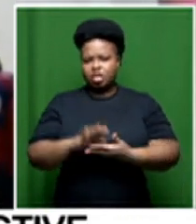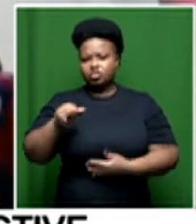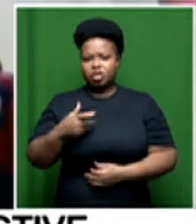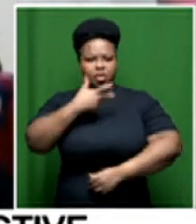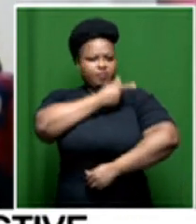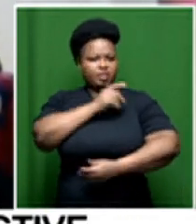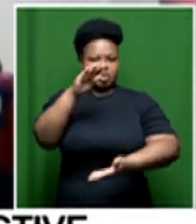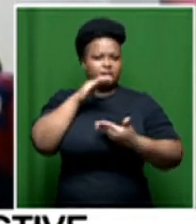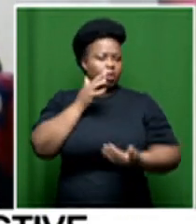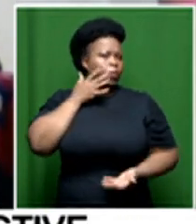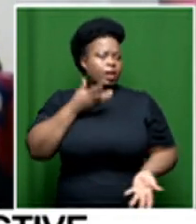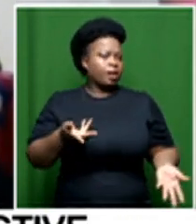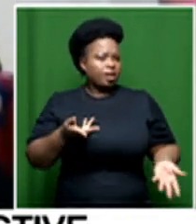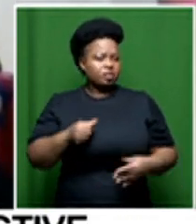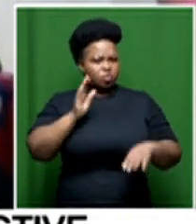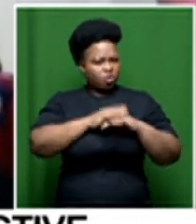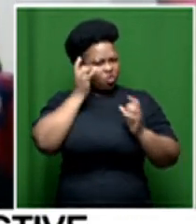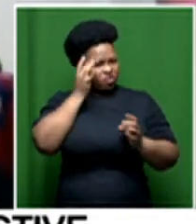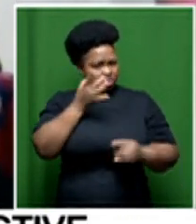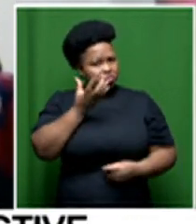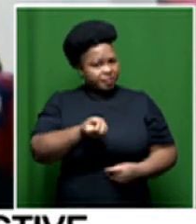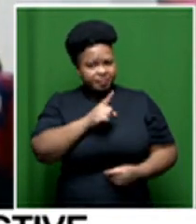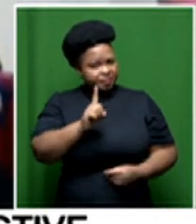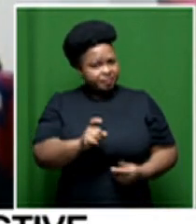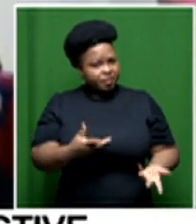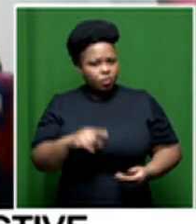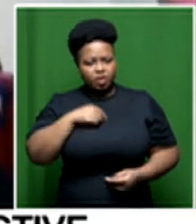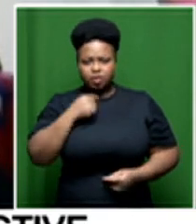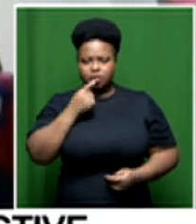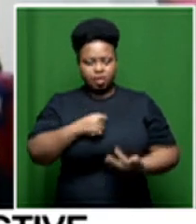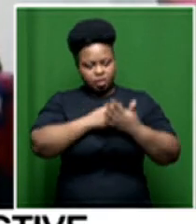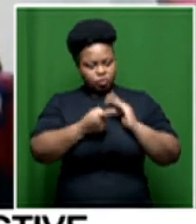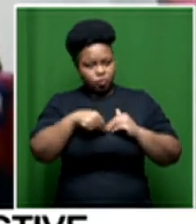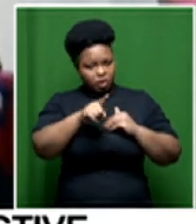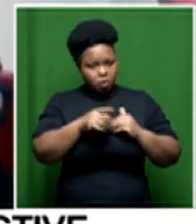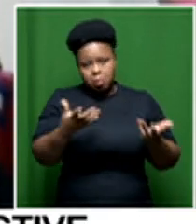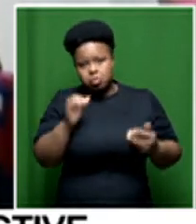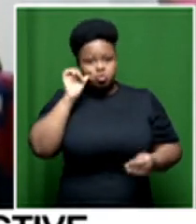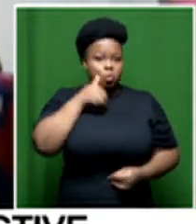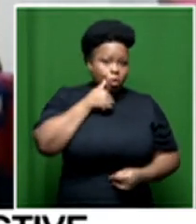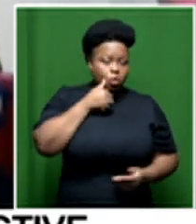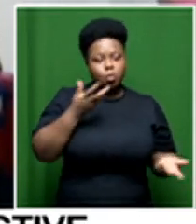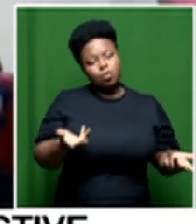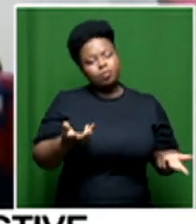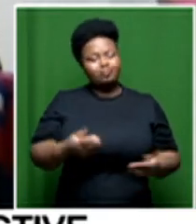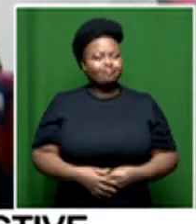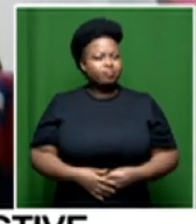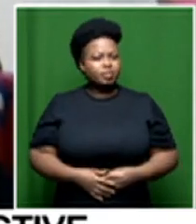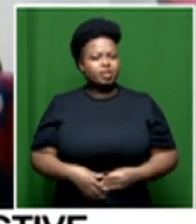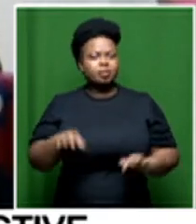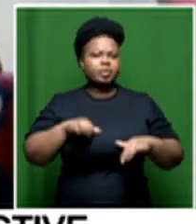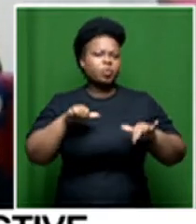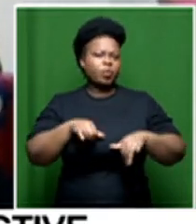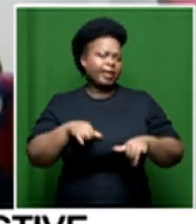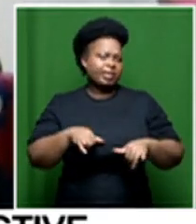Johnson vaccine is arriving. If you have any more information about that. We were told this week sometime, perhaps tomorrow, and then of course we've got to